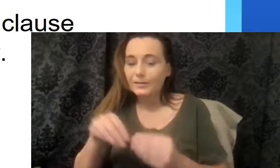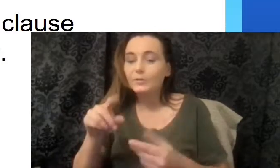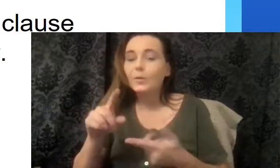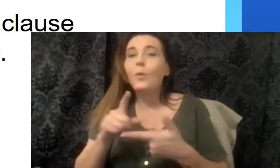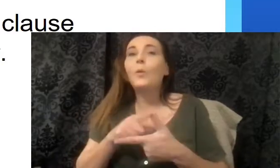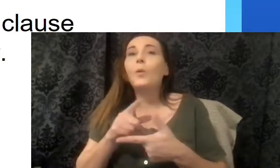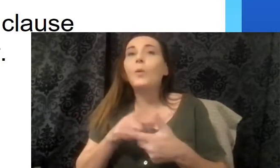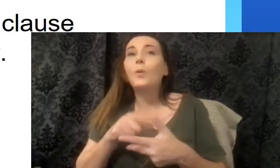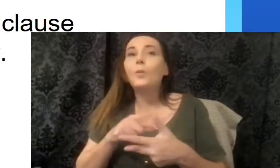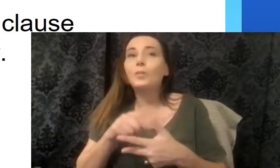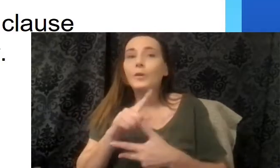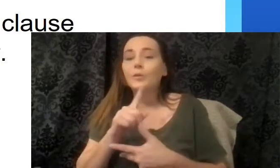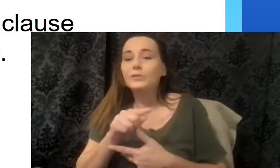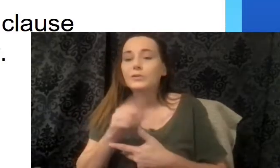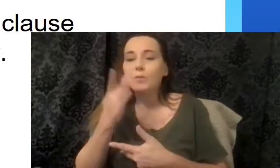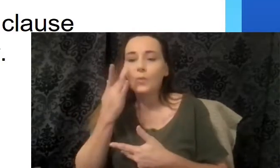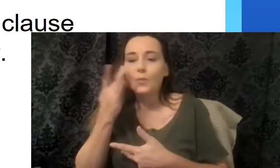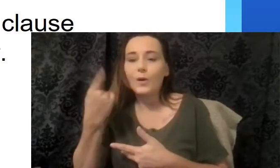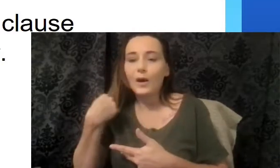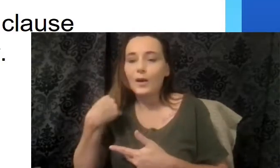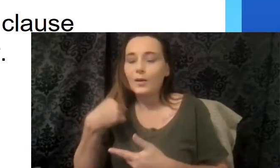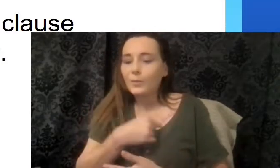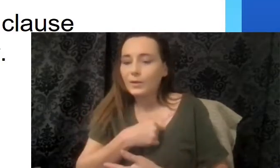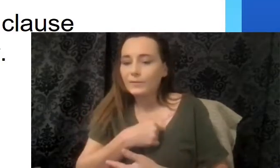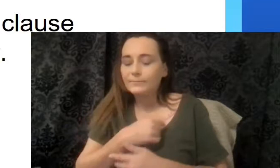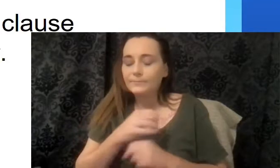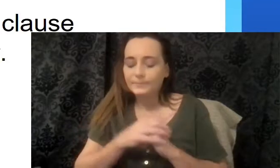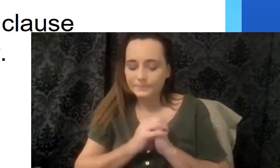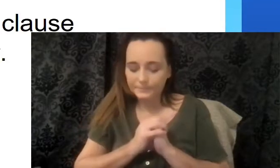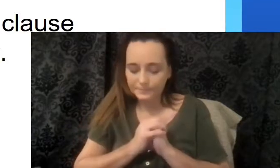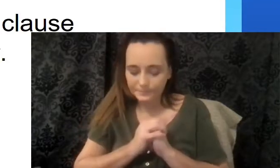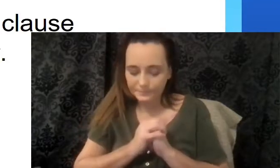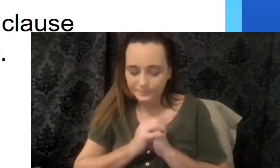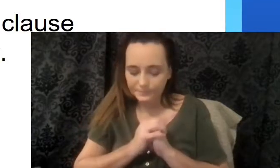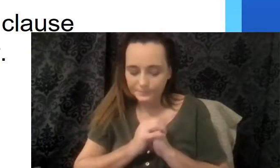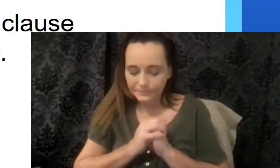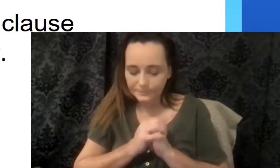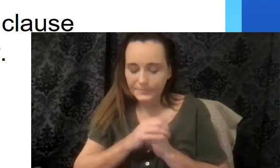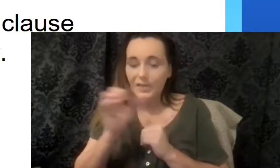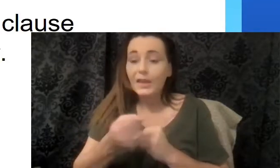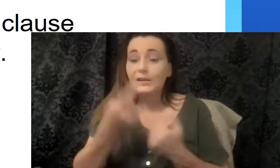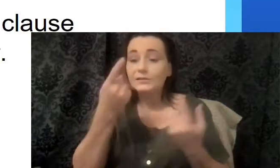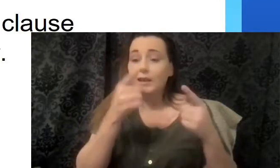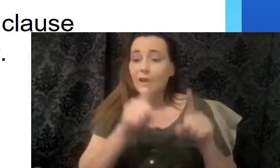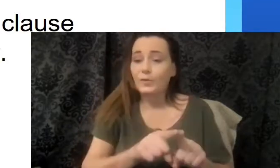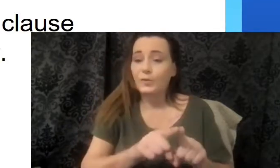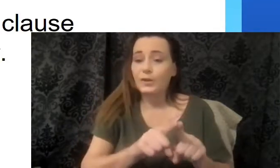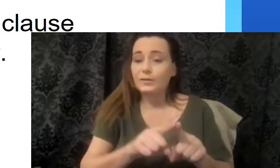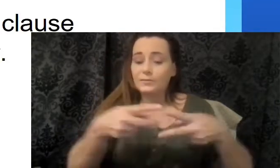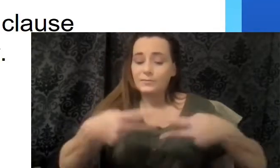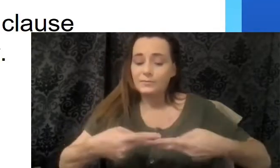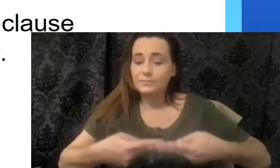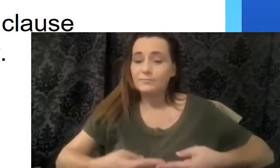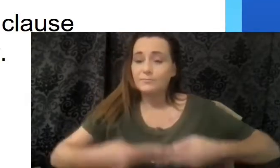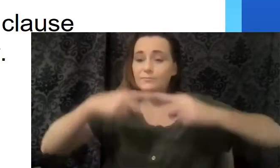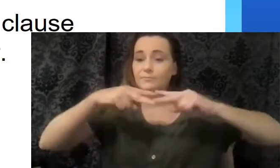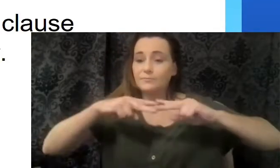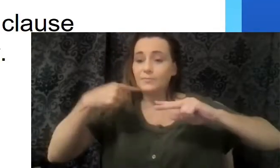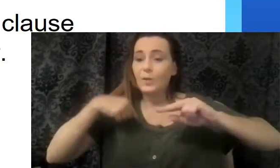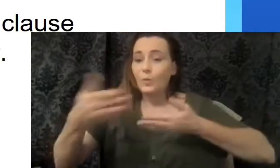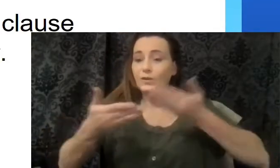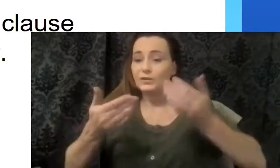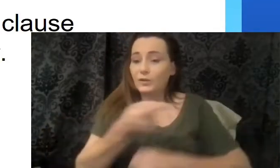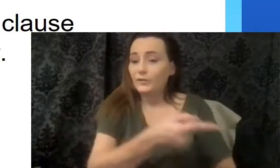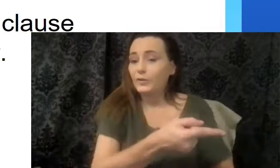third question. Why are we just making, first of all, yes, I absolutely agree with you. It's an inverted pyramid and we serve you. Nobody is saying